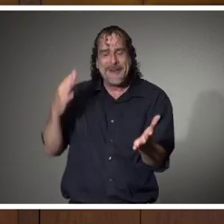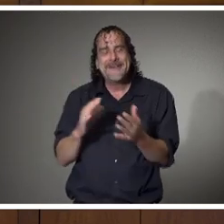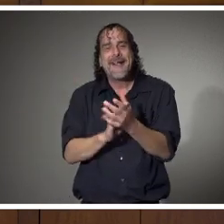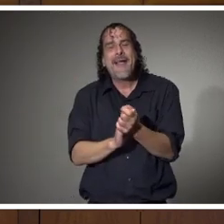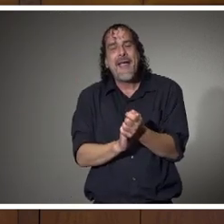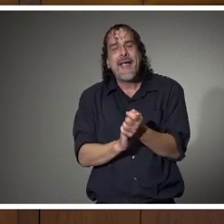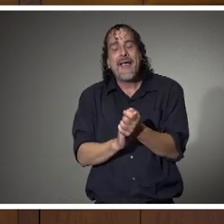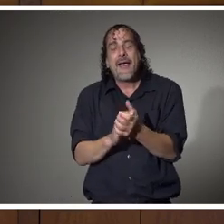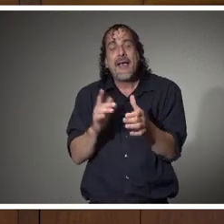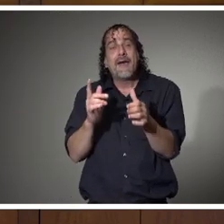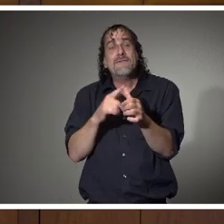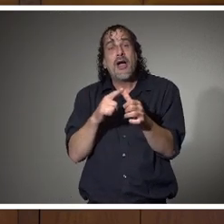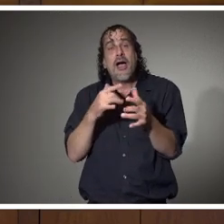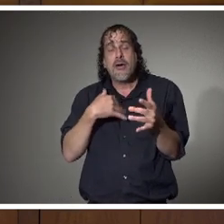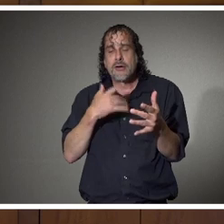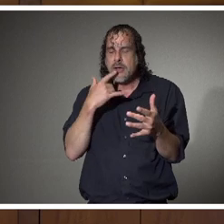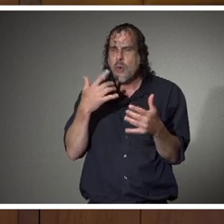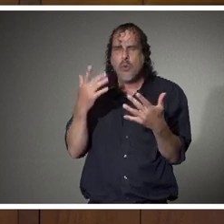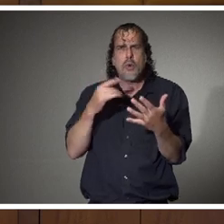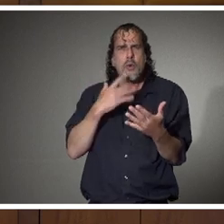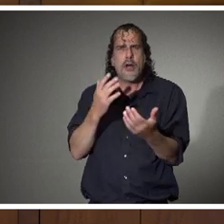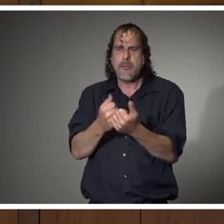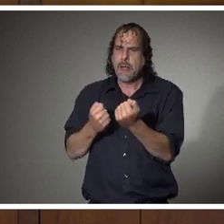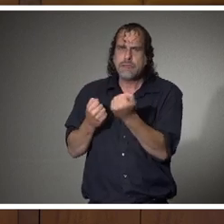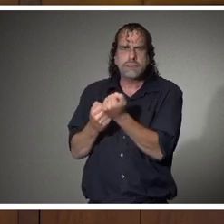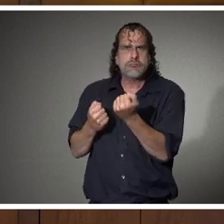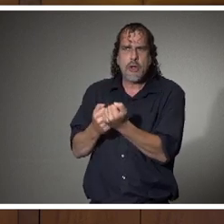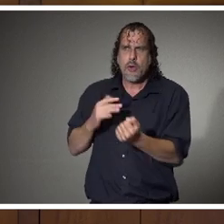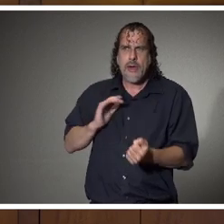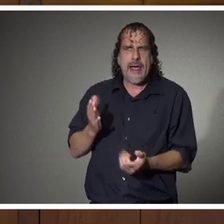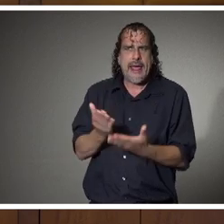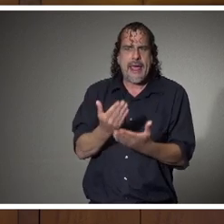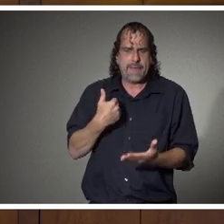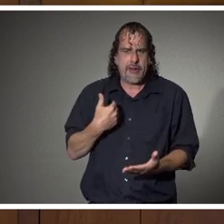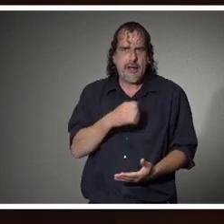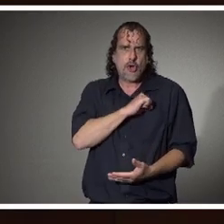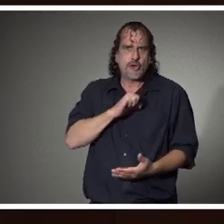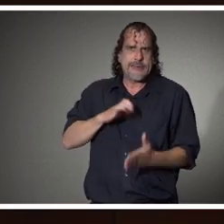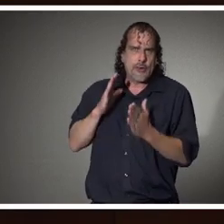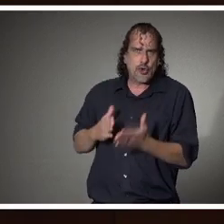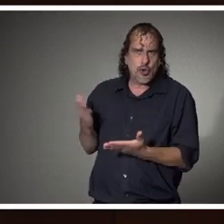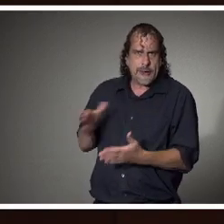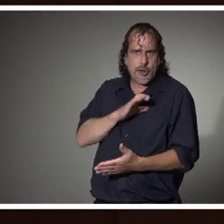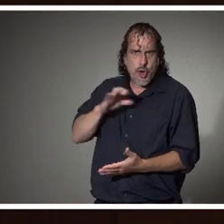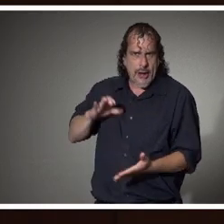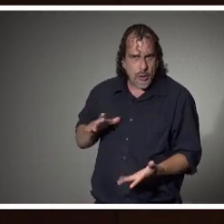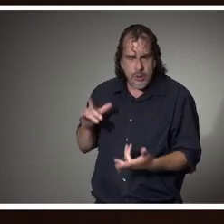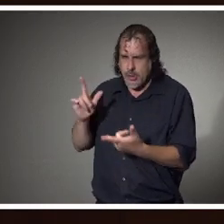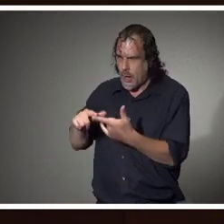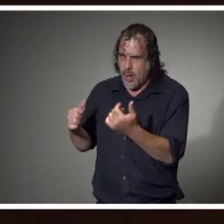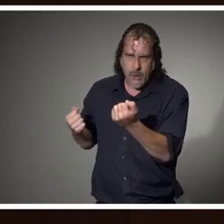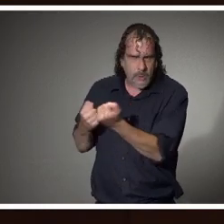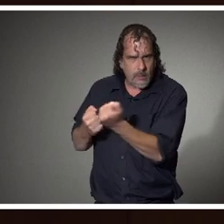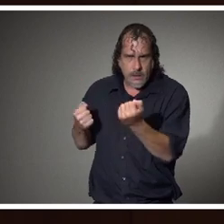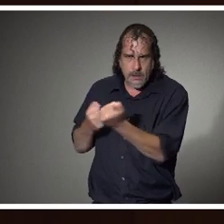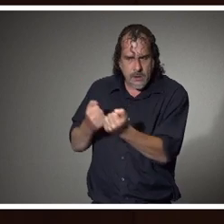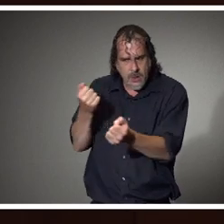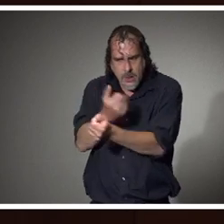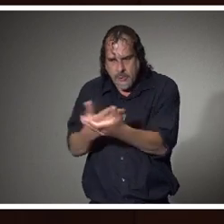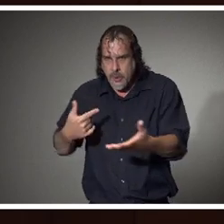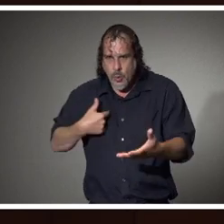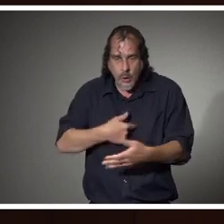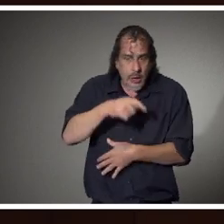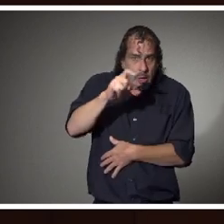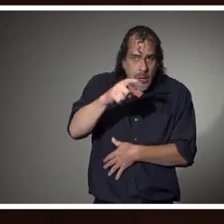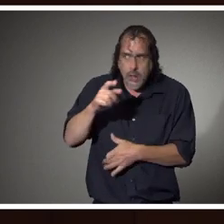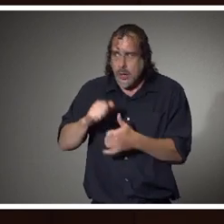like just to say what a phenomenal resource we have in our Mississippi delegation to D.C. You guys have been so supportive and everything that we've needed, and y'all have